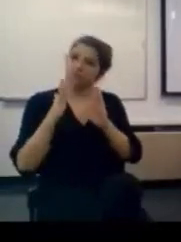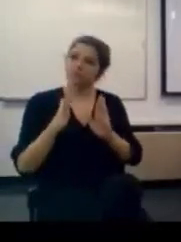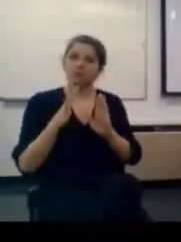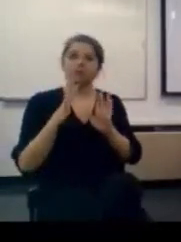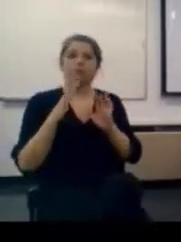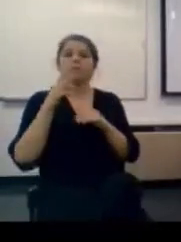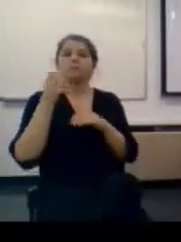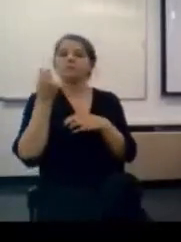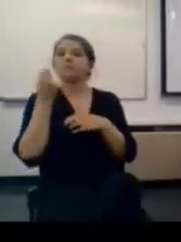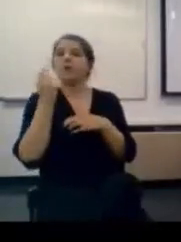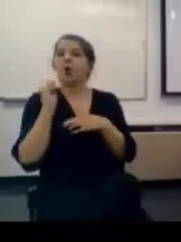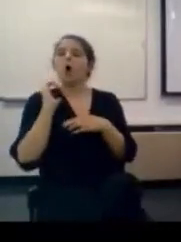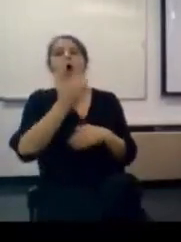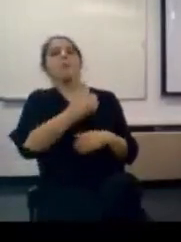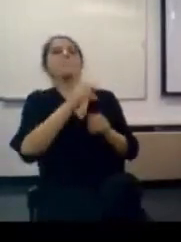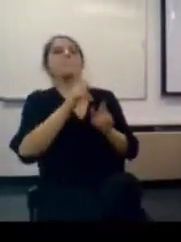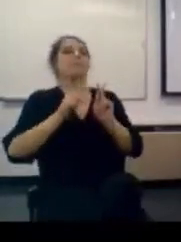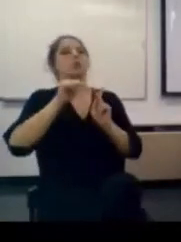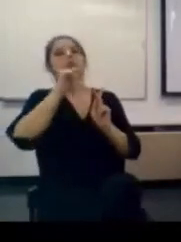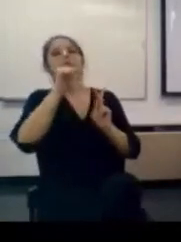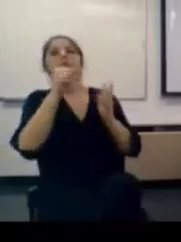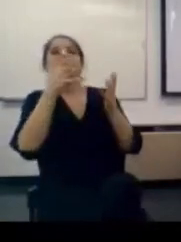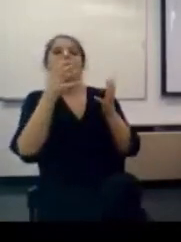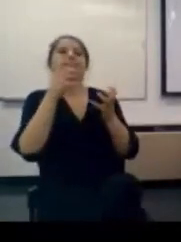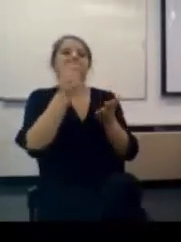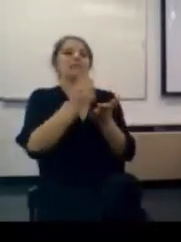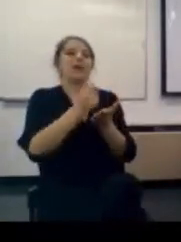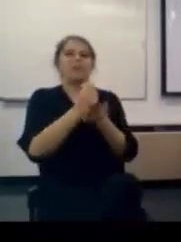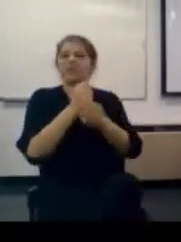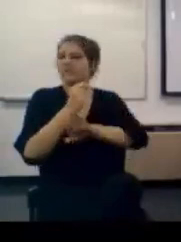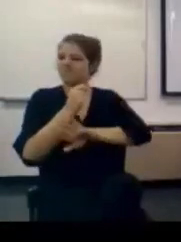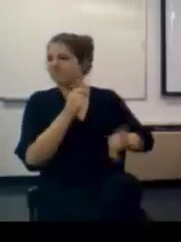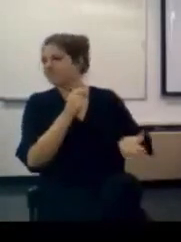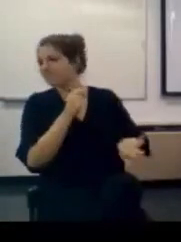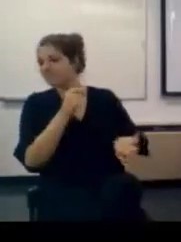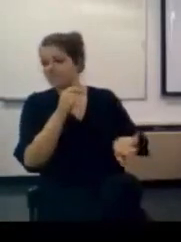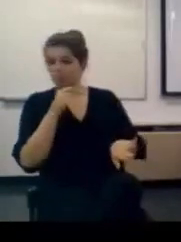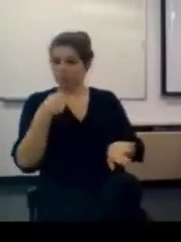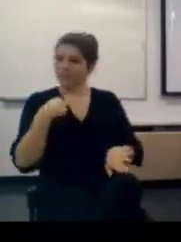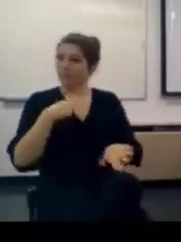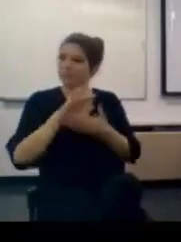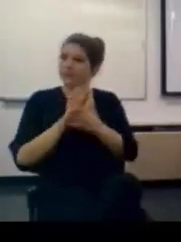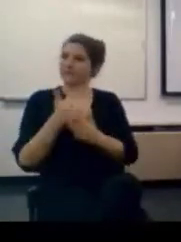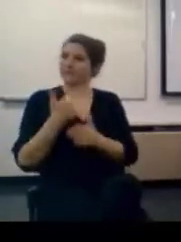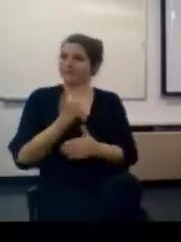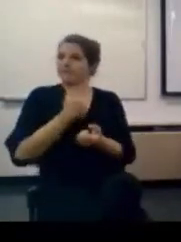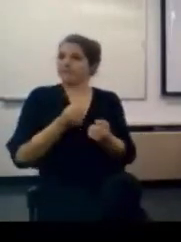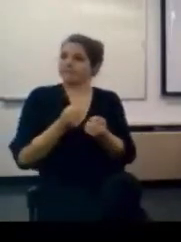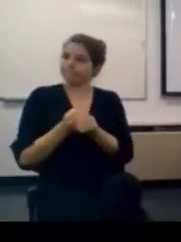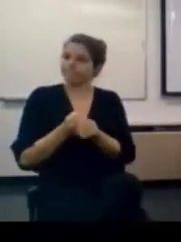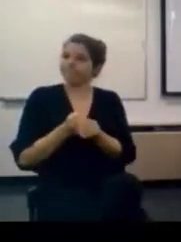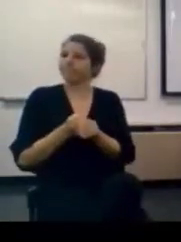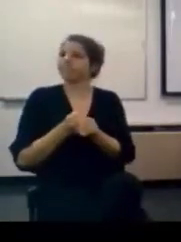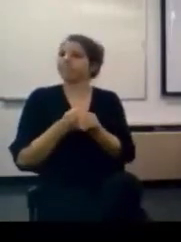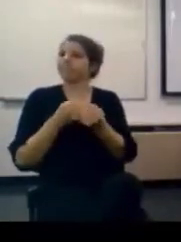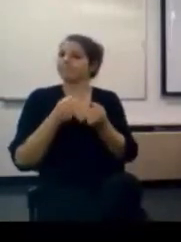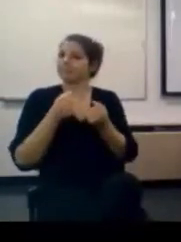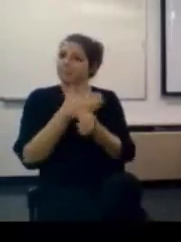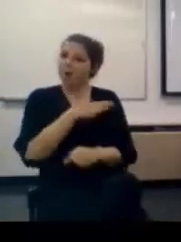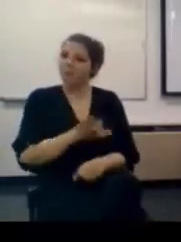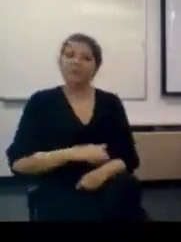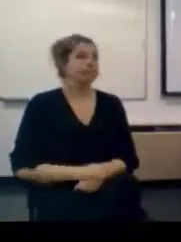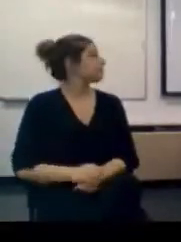deserve the attention, right? We need to get away from this, our people don't seek treatment, right? This is where the self-advocacy,